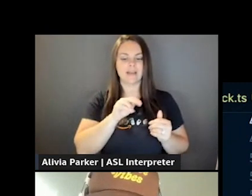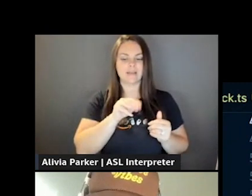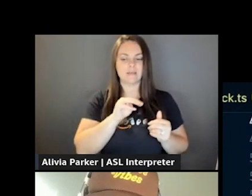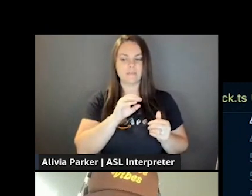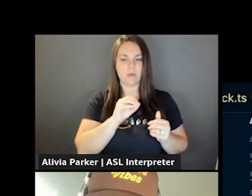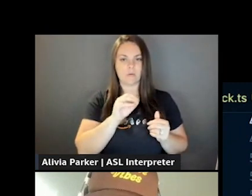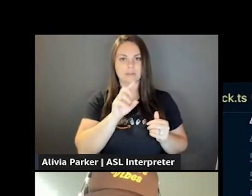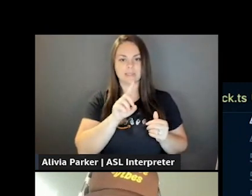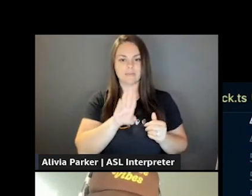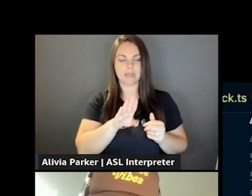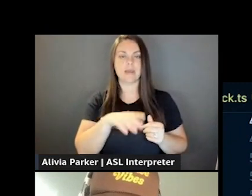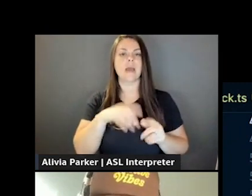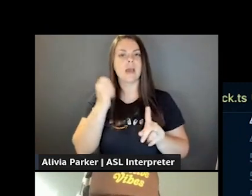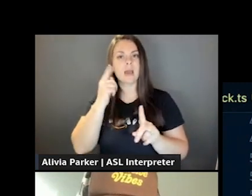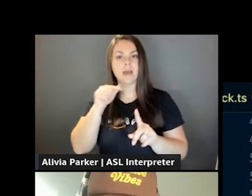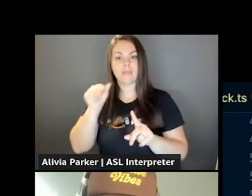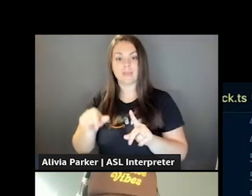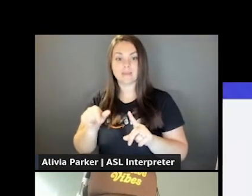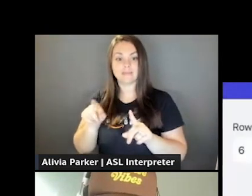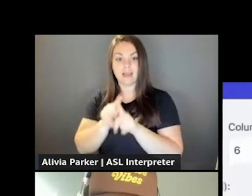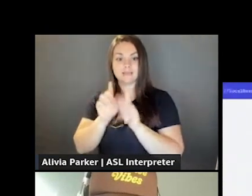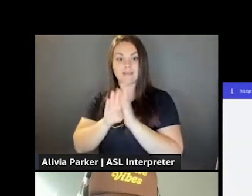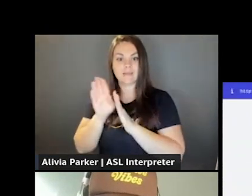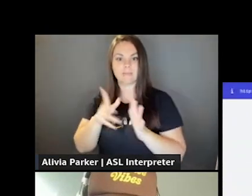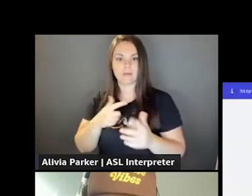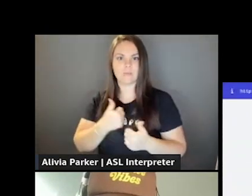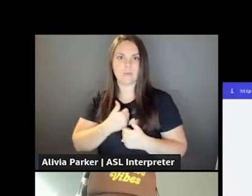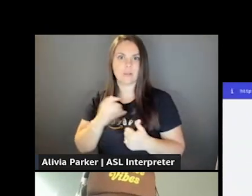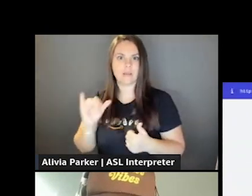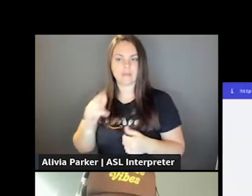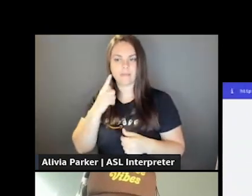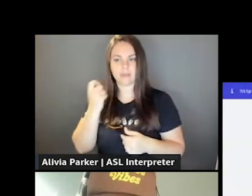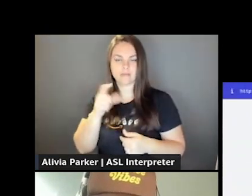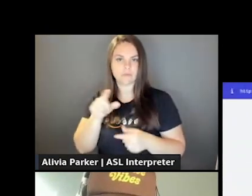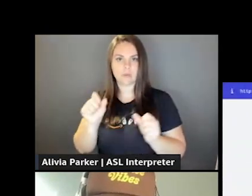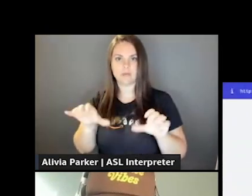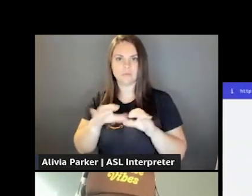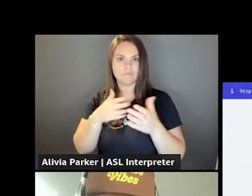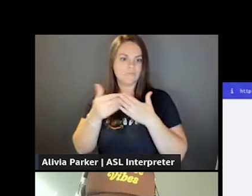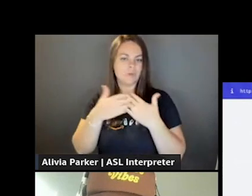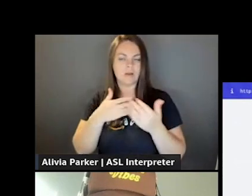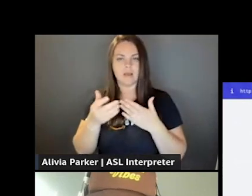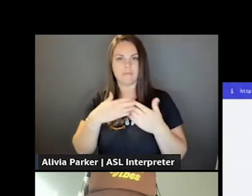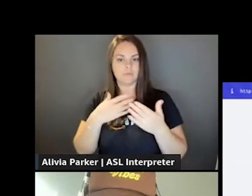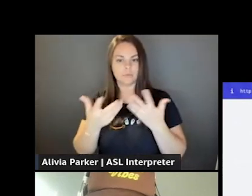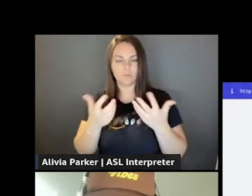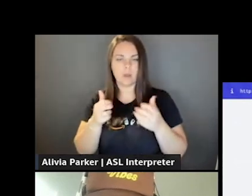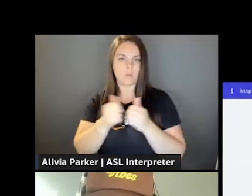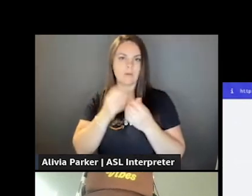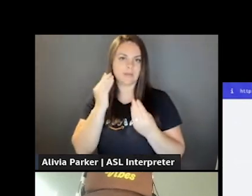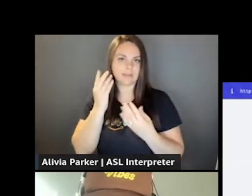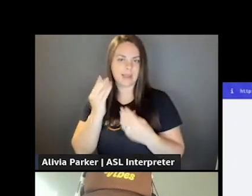the data. So what I'm going to do is run through this, but I'll open up the console this time.